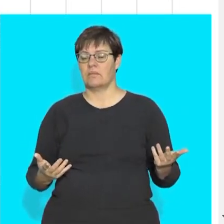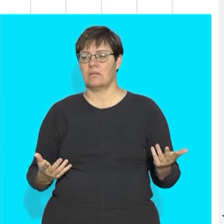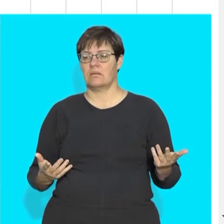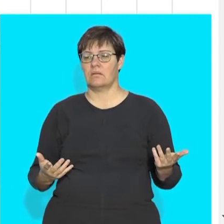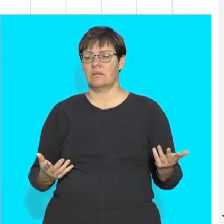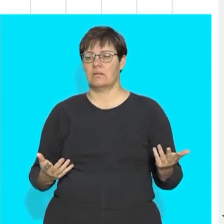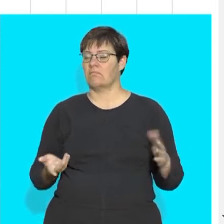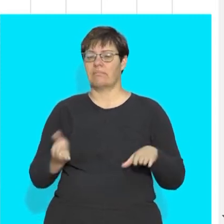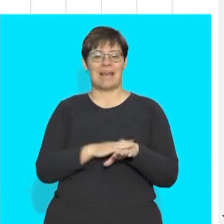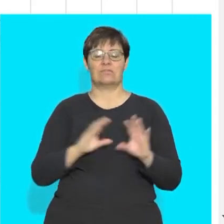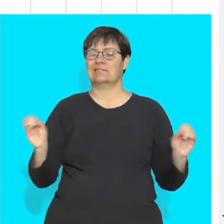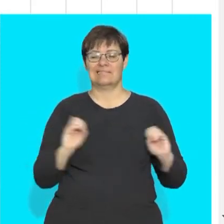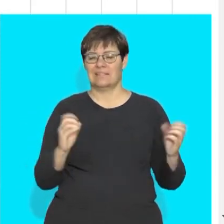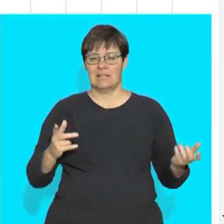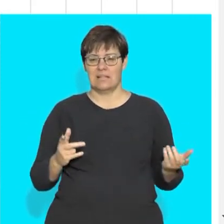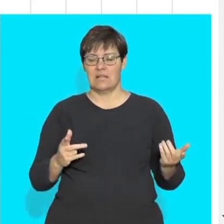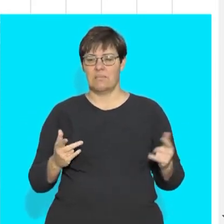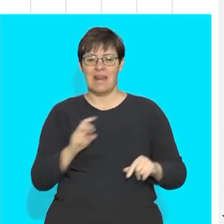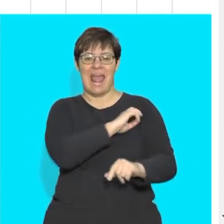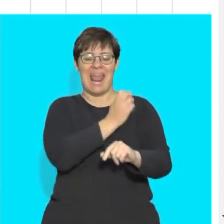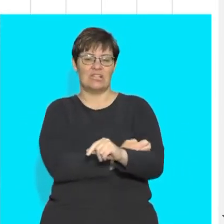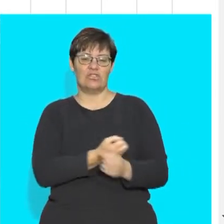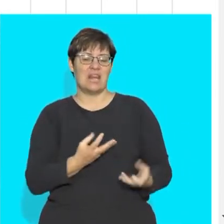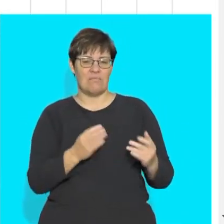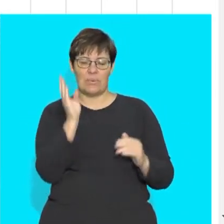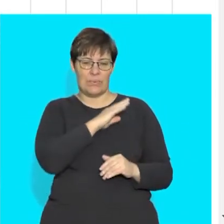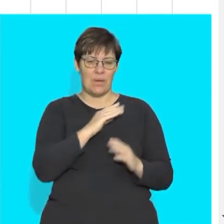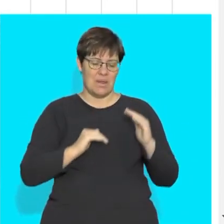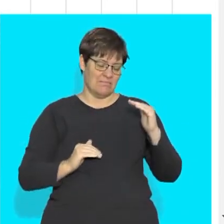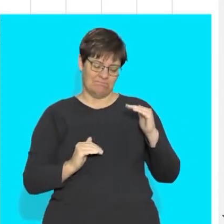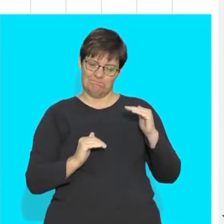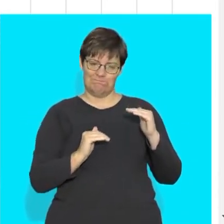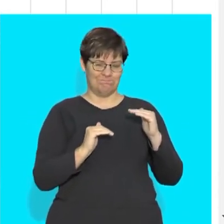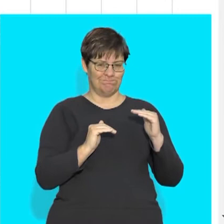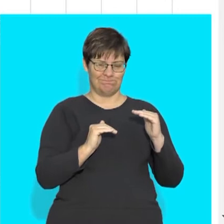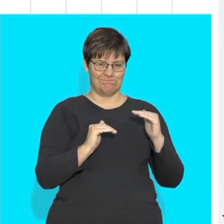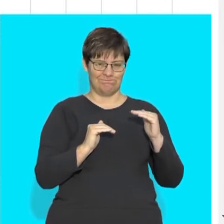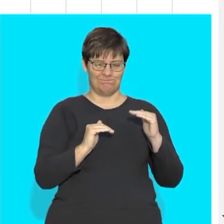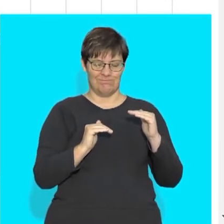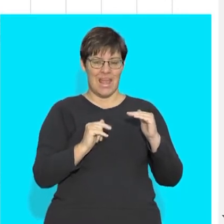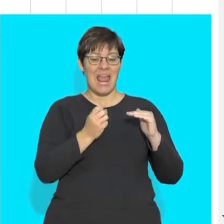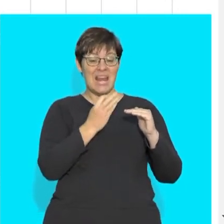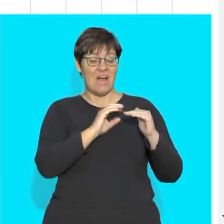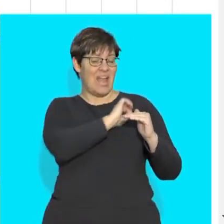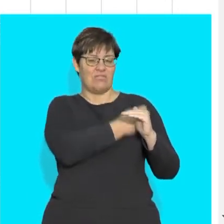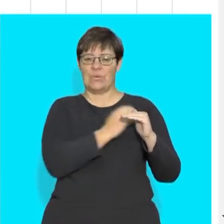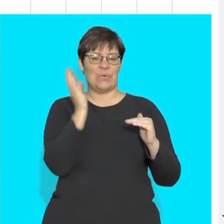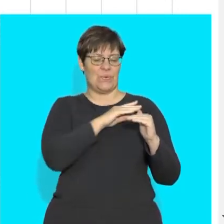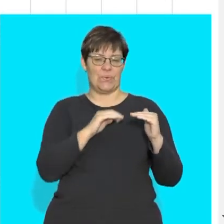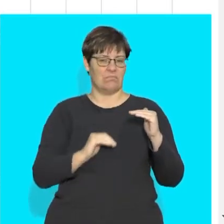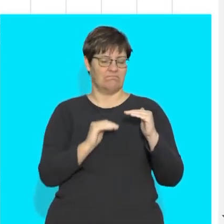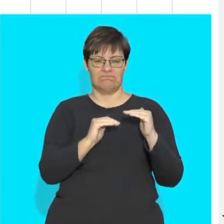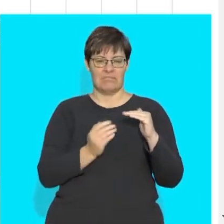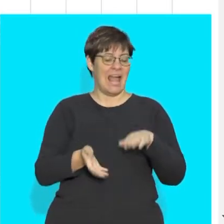there's no current. I haven't given it enough energy for the electrons to move, right? That